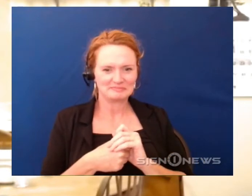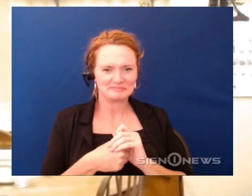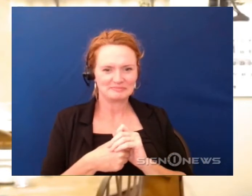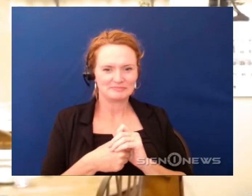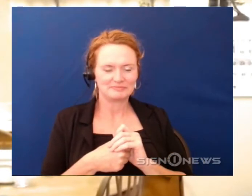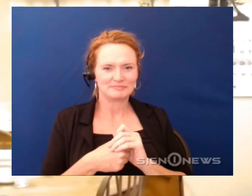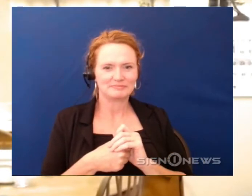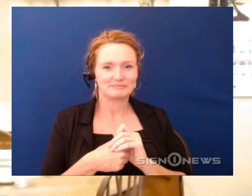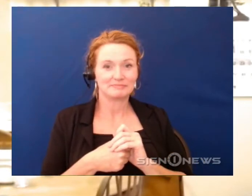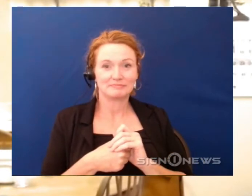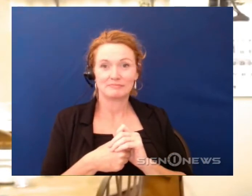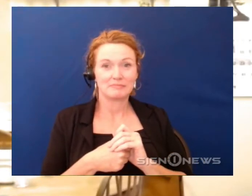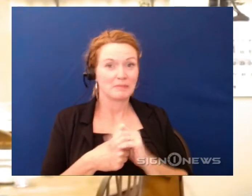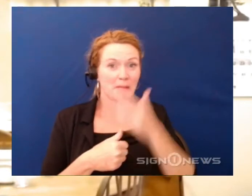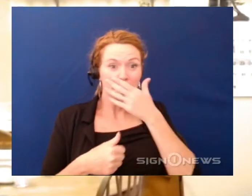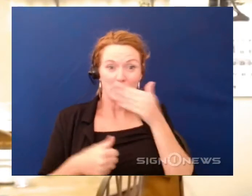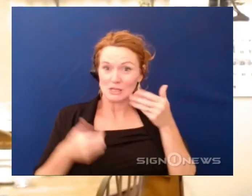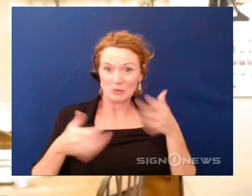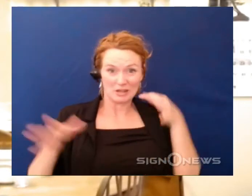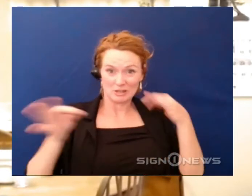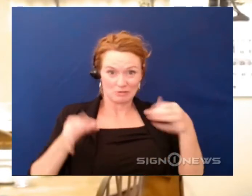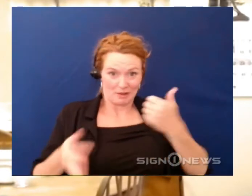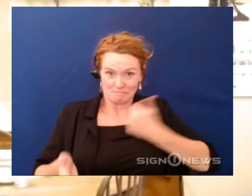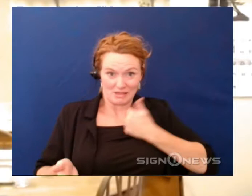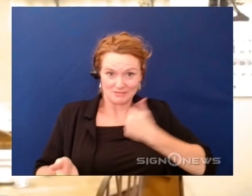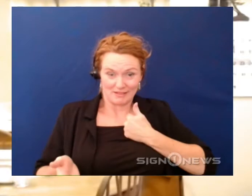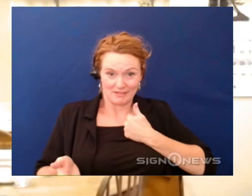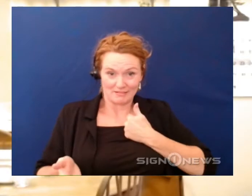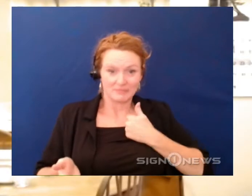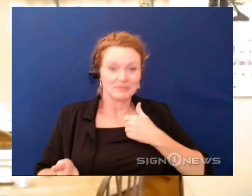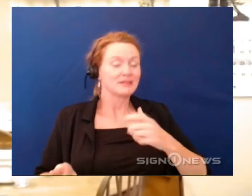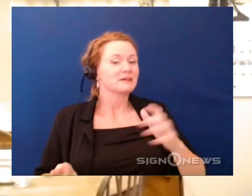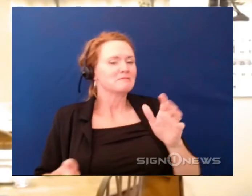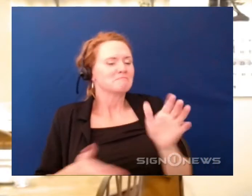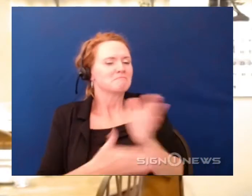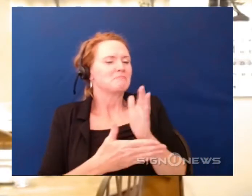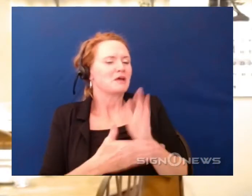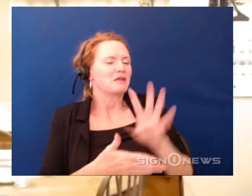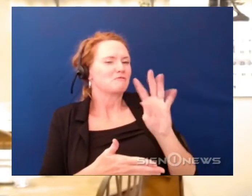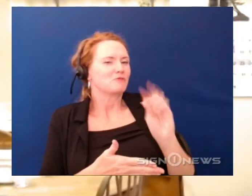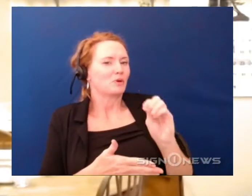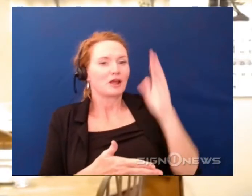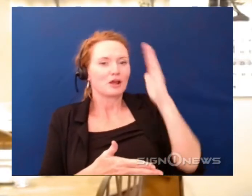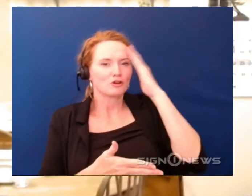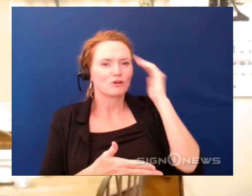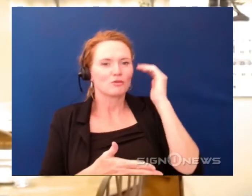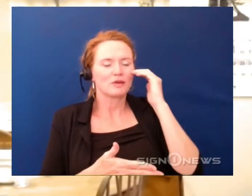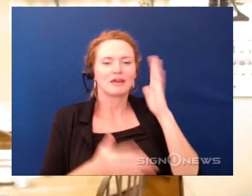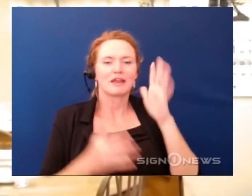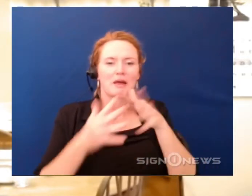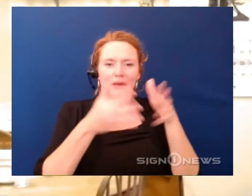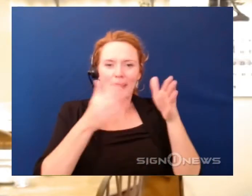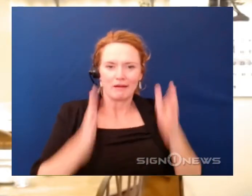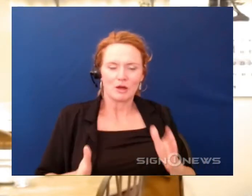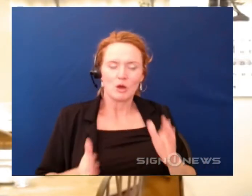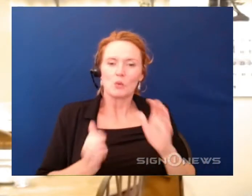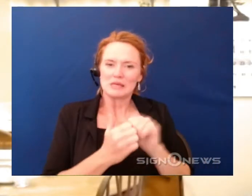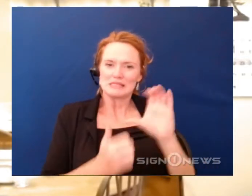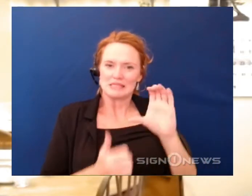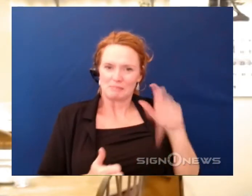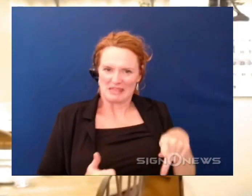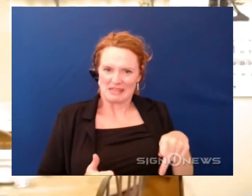Here is the best way to describe myself. I'm a mid-40s-year-old Korean-American man who has cerebral